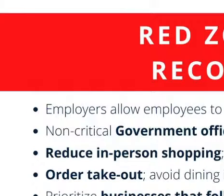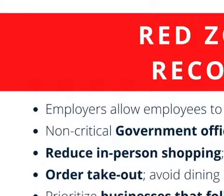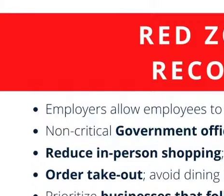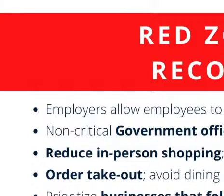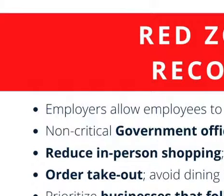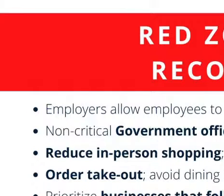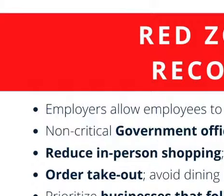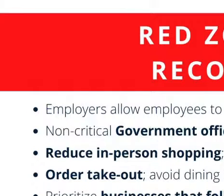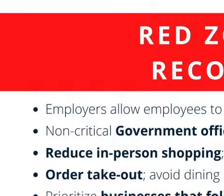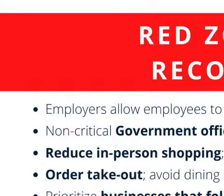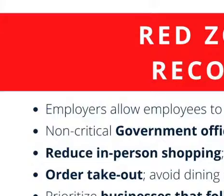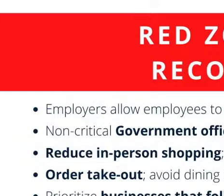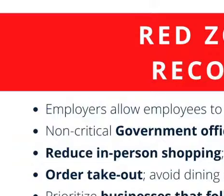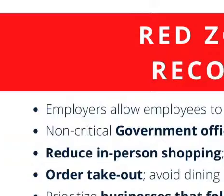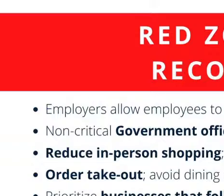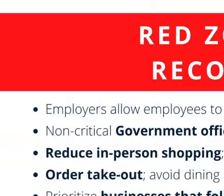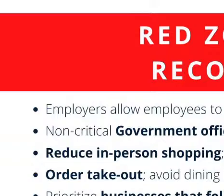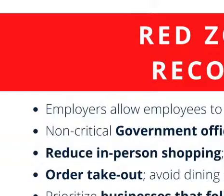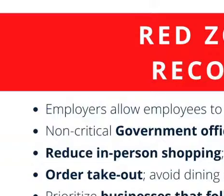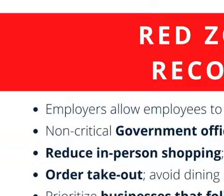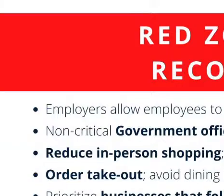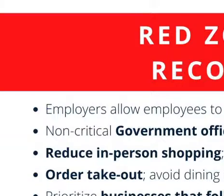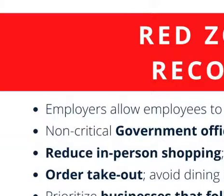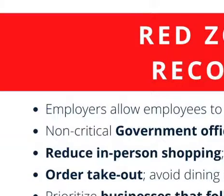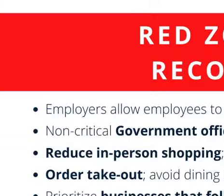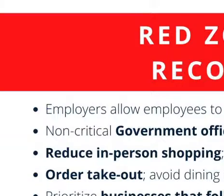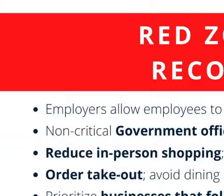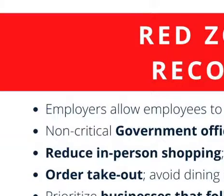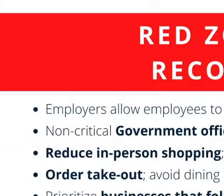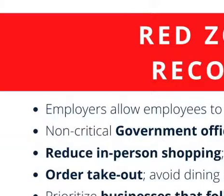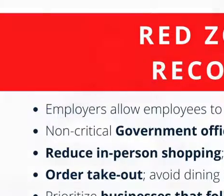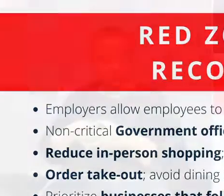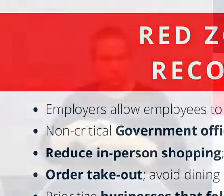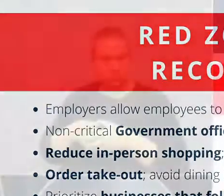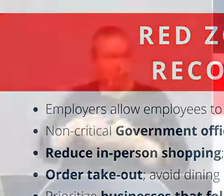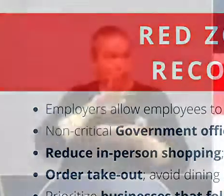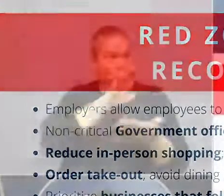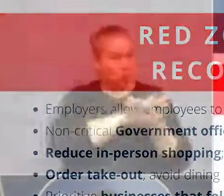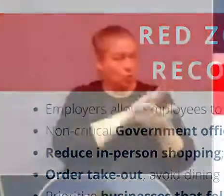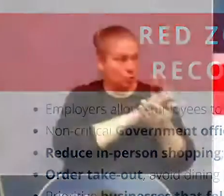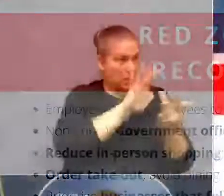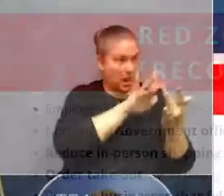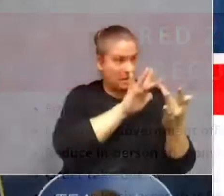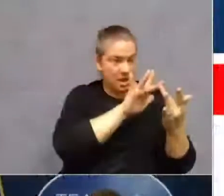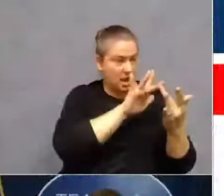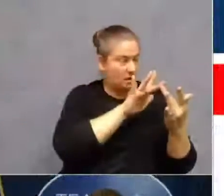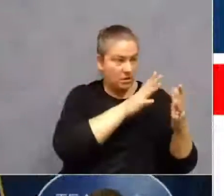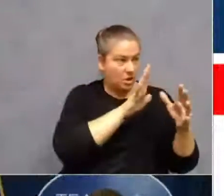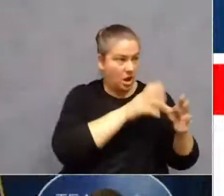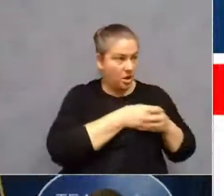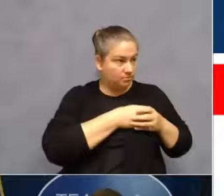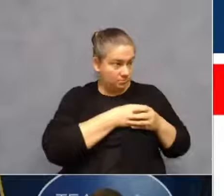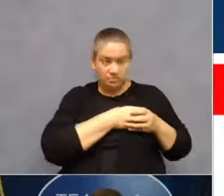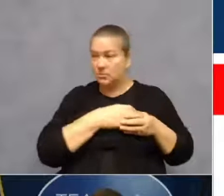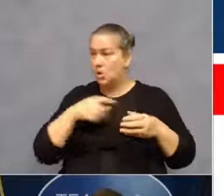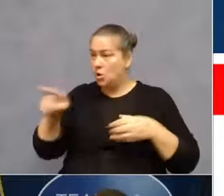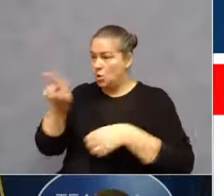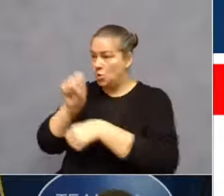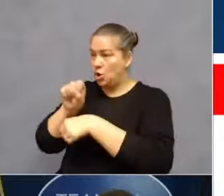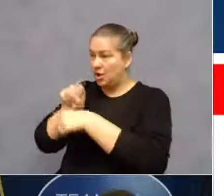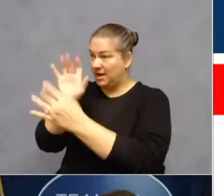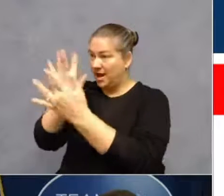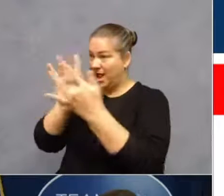the most that we can, reducing all the school contacts, reducing the work contacts, and those others that can be out